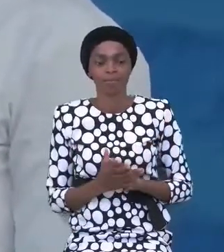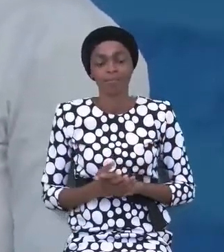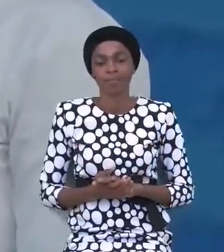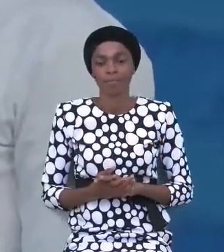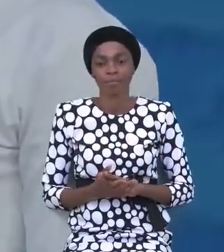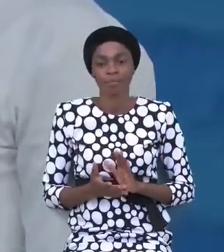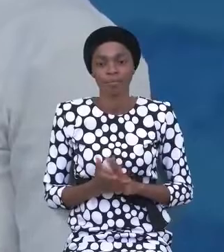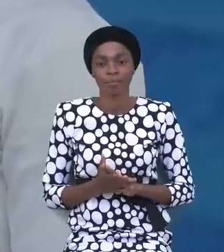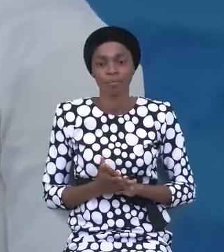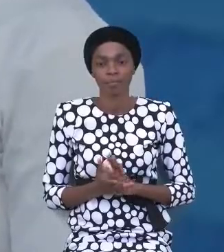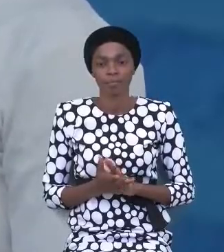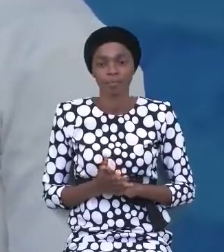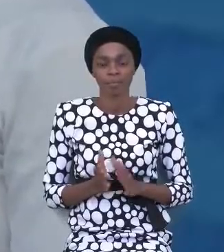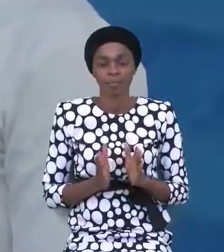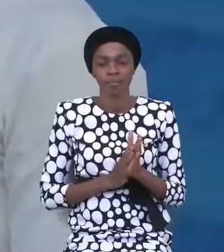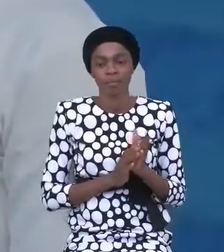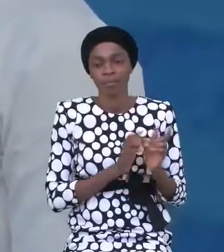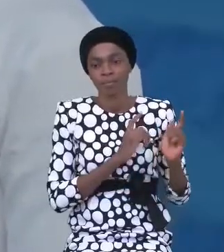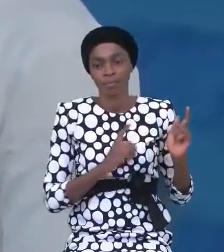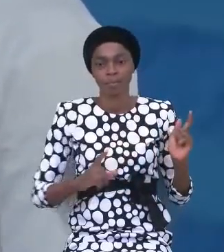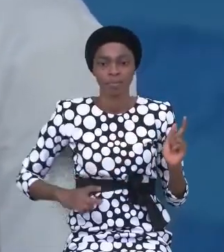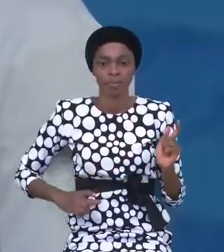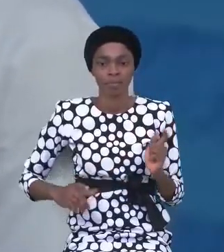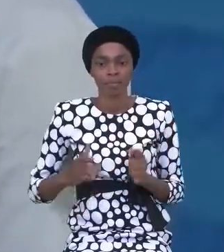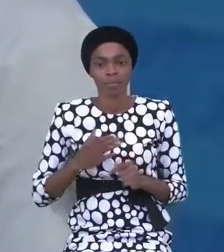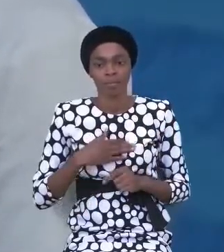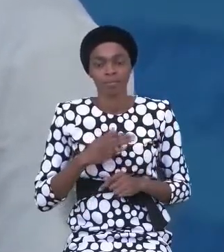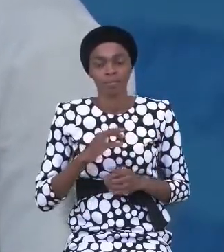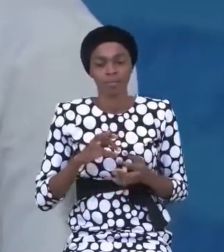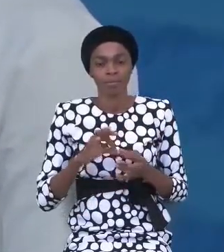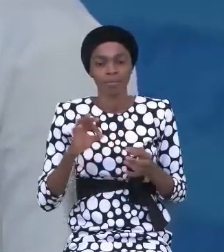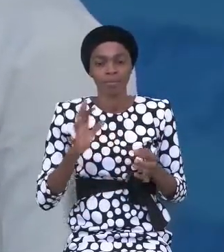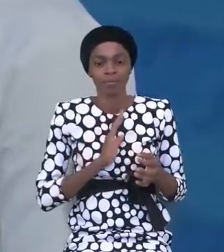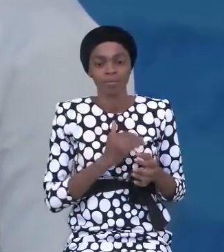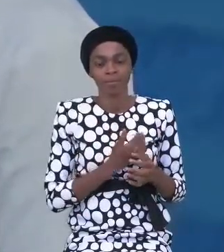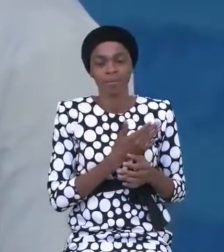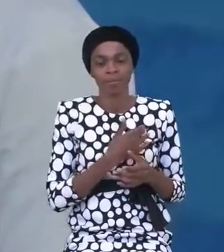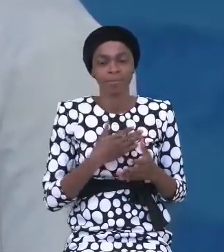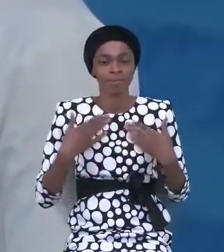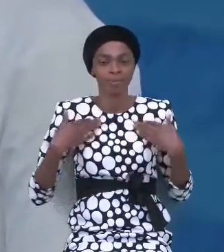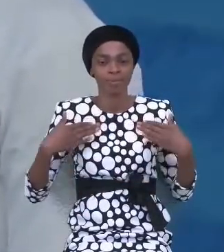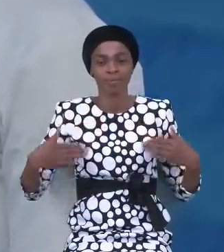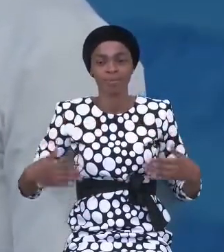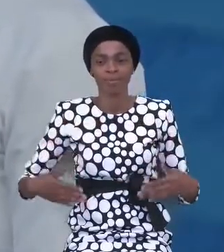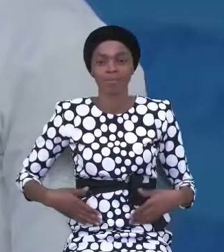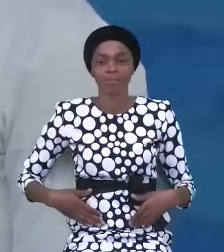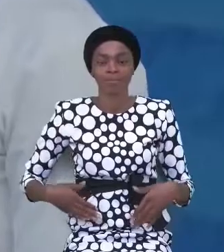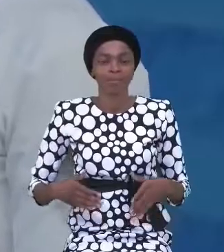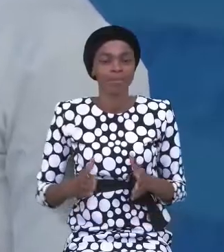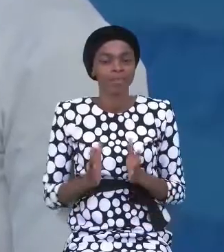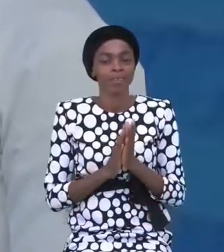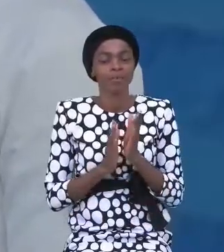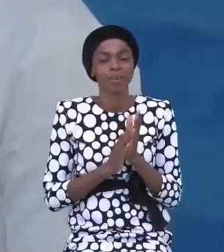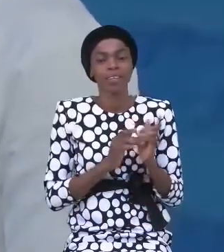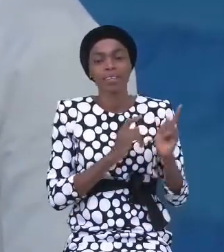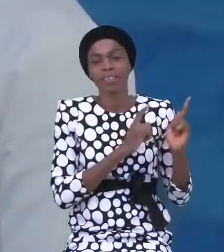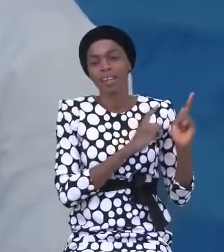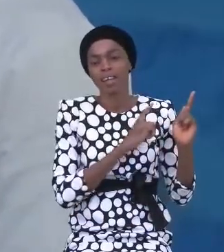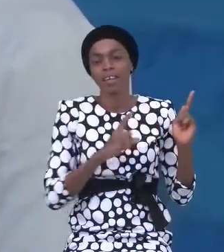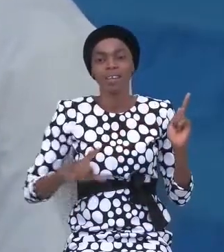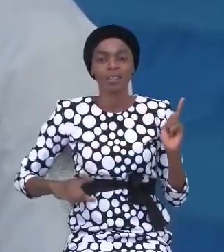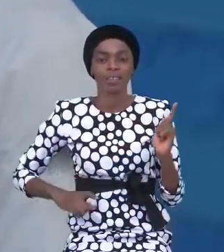Lord. Praise the Lord, my spirit, soul, and body. Praise